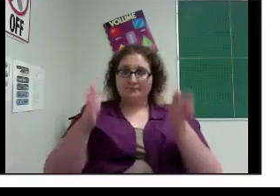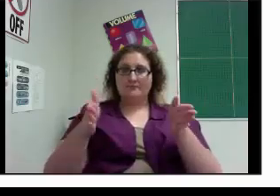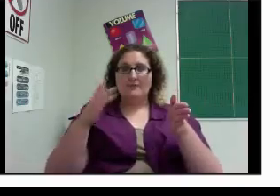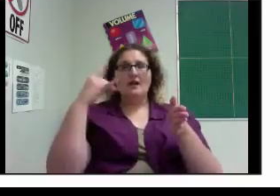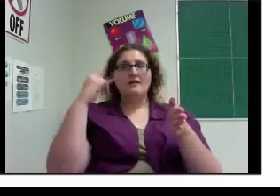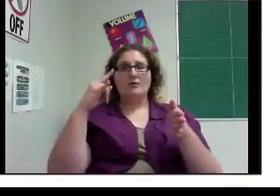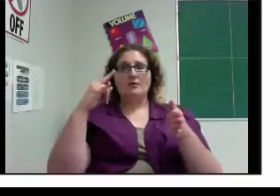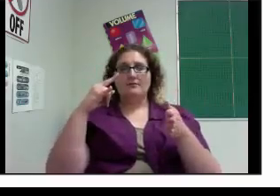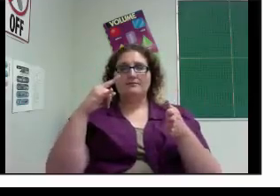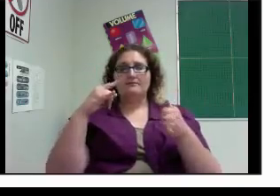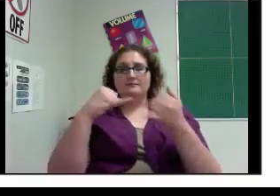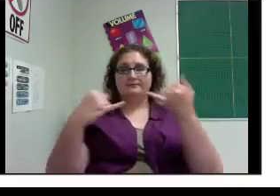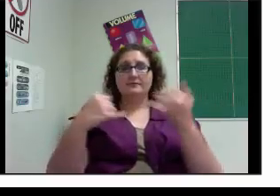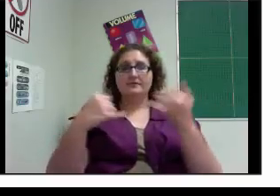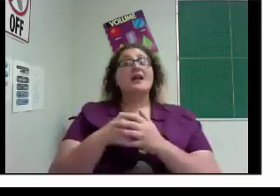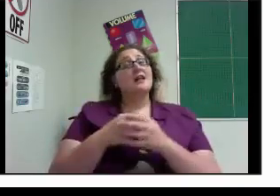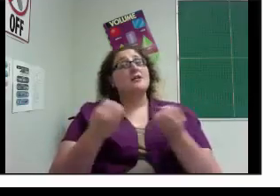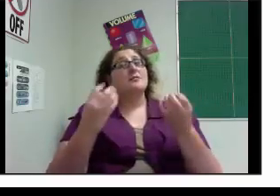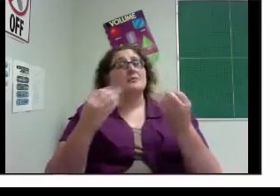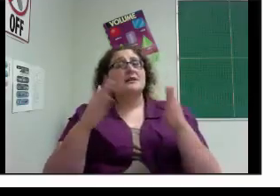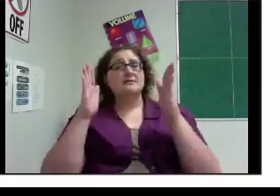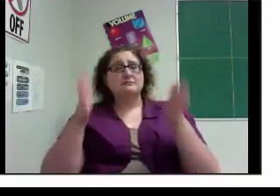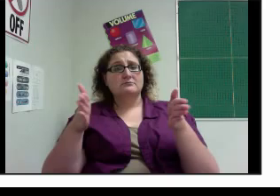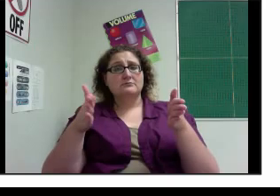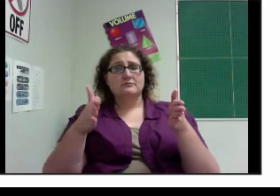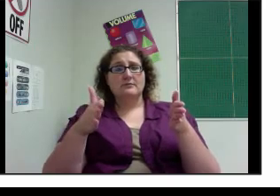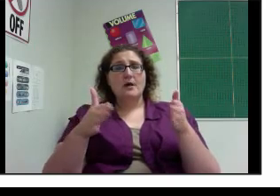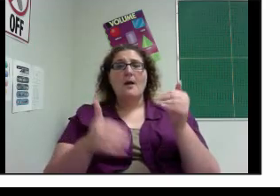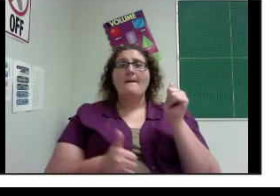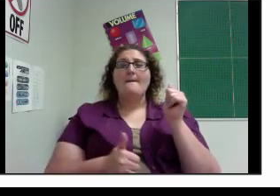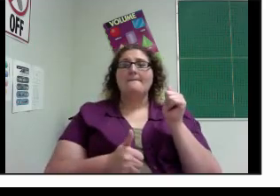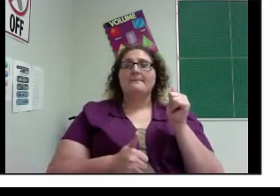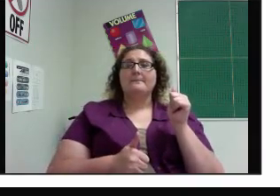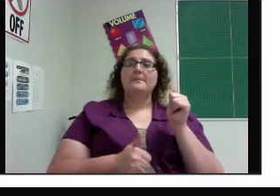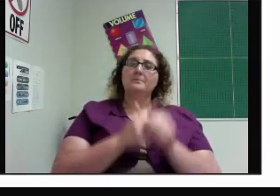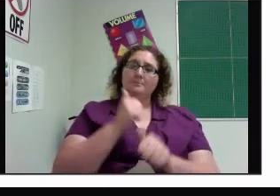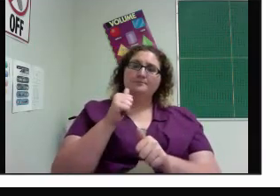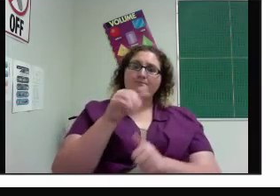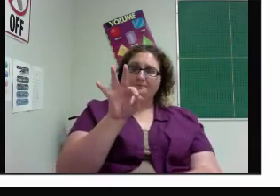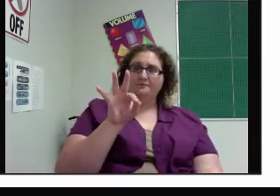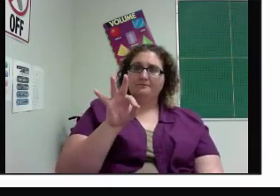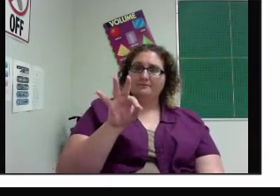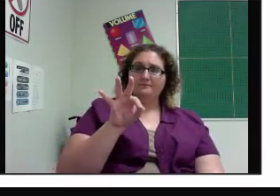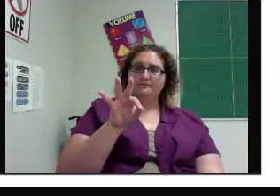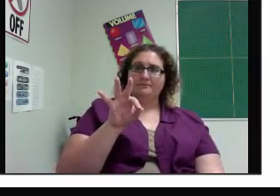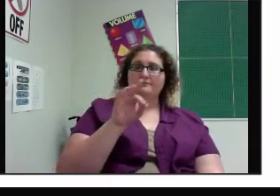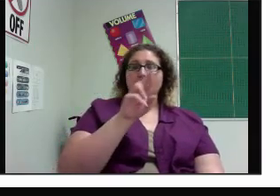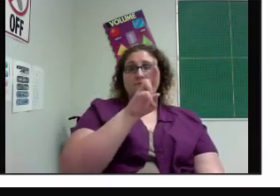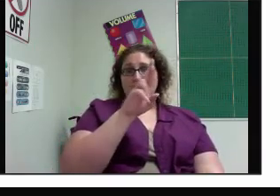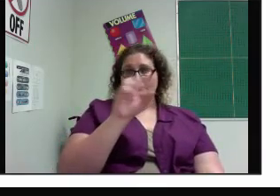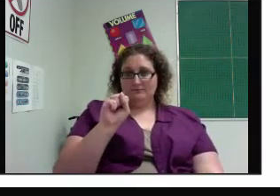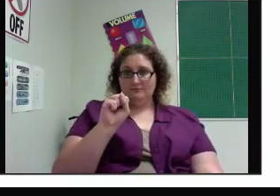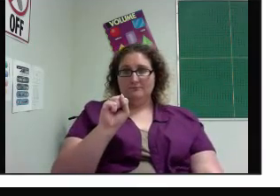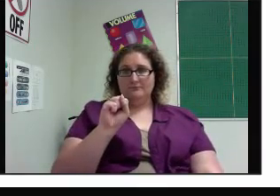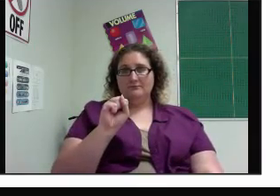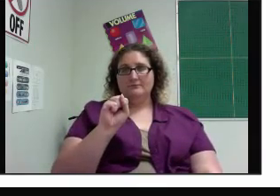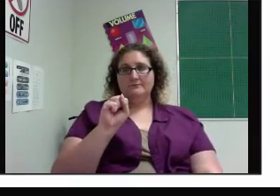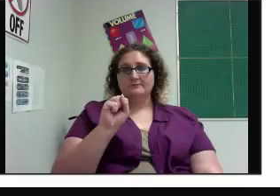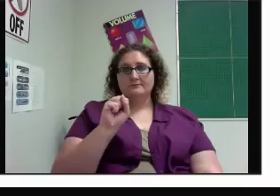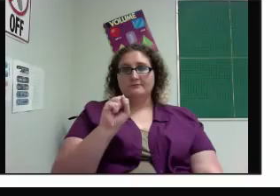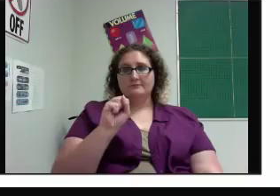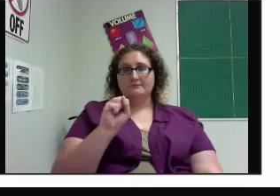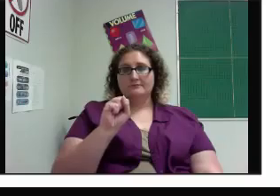Example 2. It says name the segments in the figure. Okay, now there's a lot of different segments you could have here. Most people